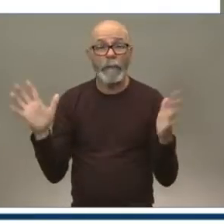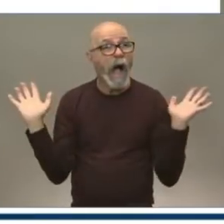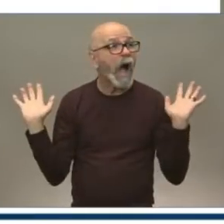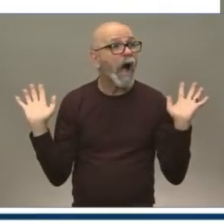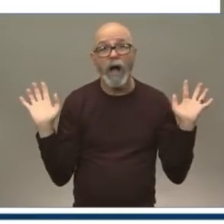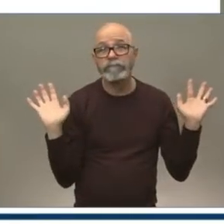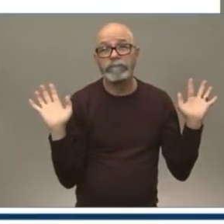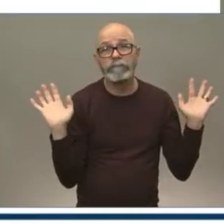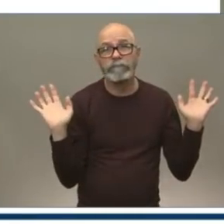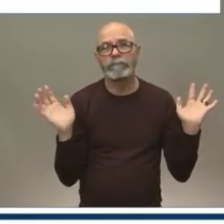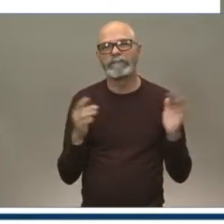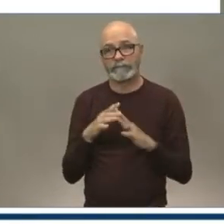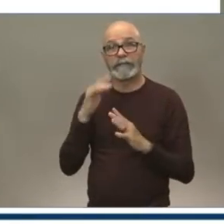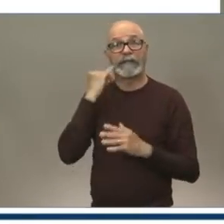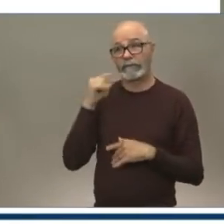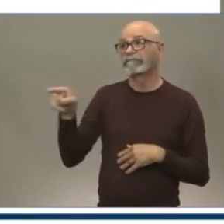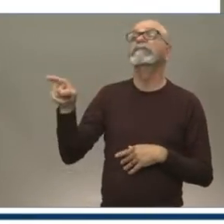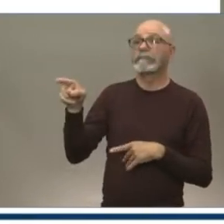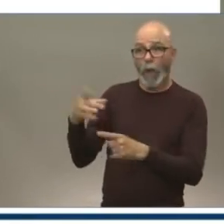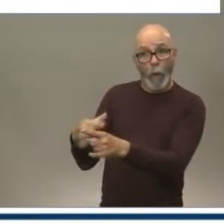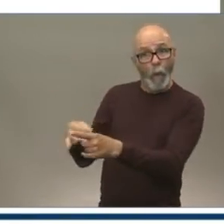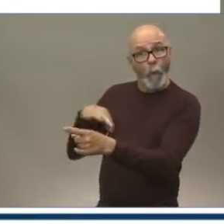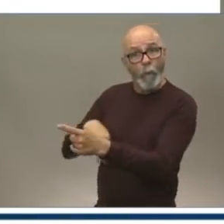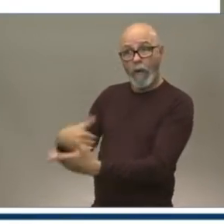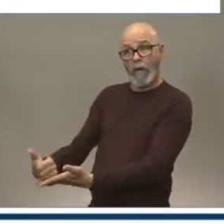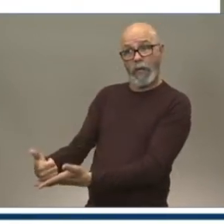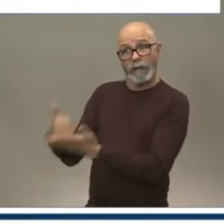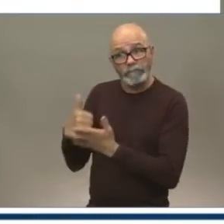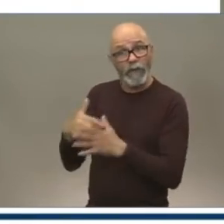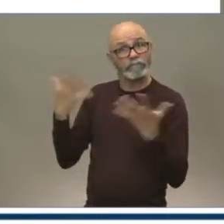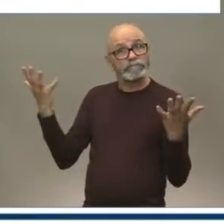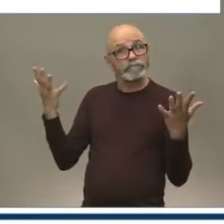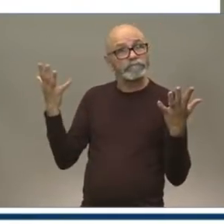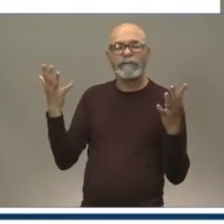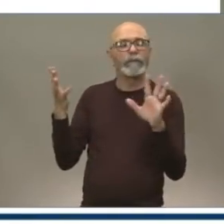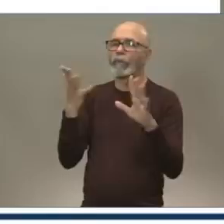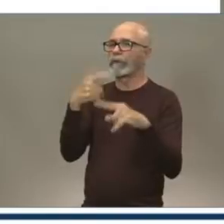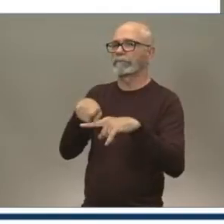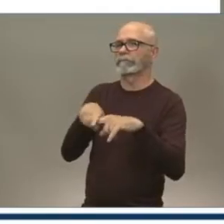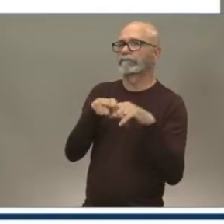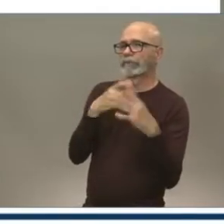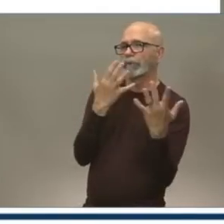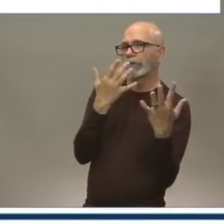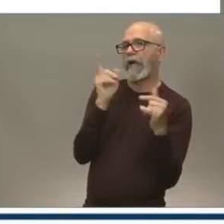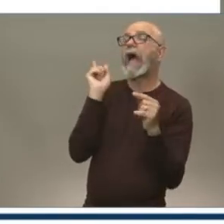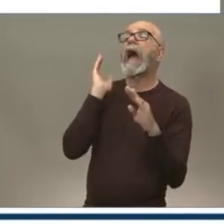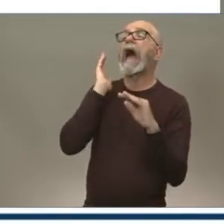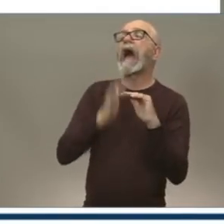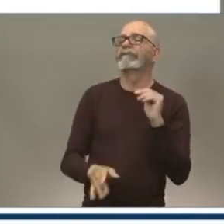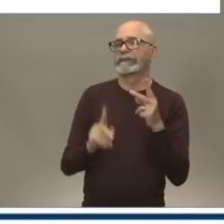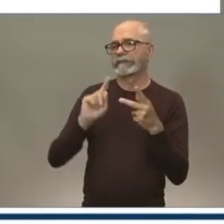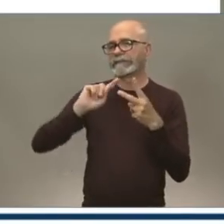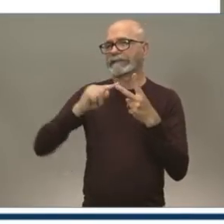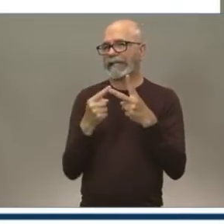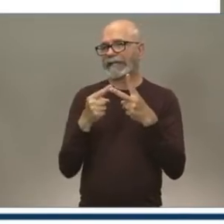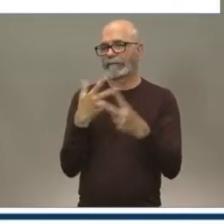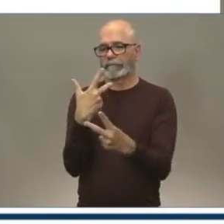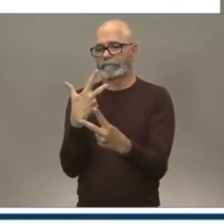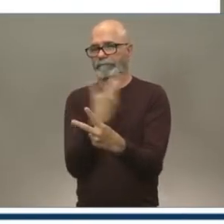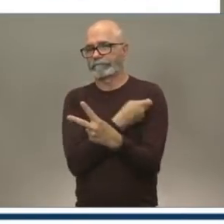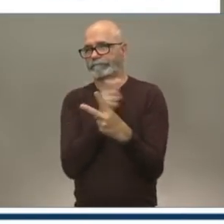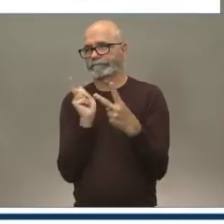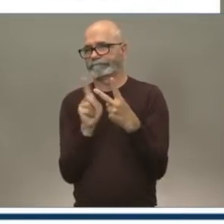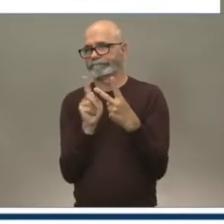full long-lasting immunity until everyone has a second dose. This week, we've been able to finalize